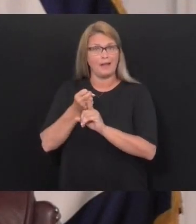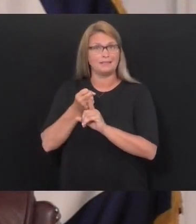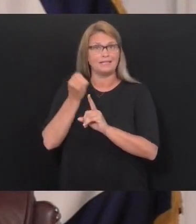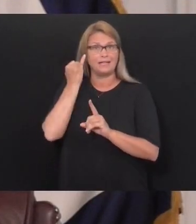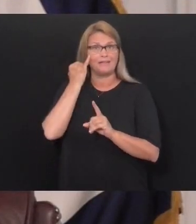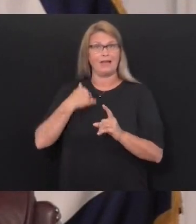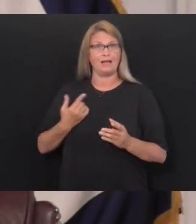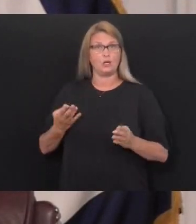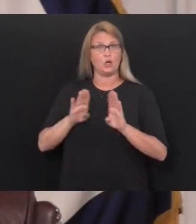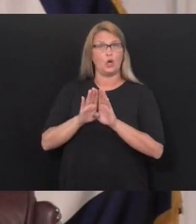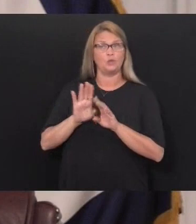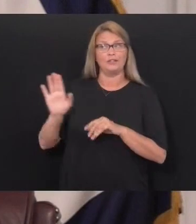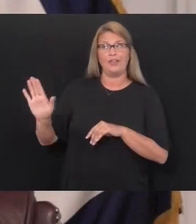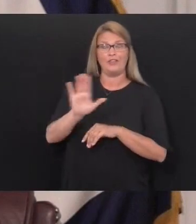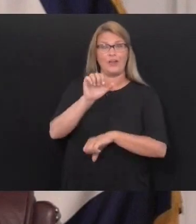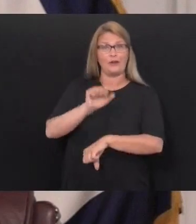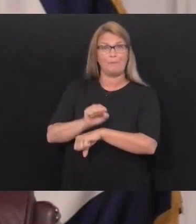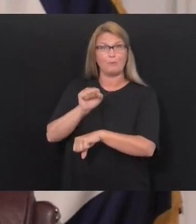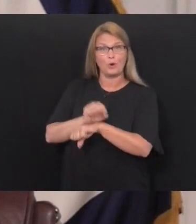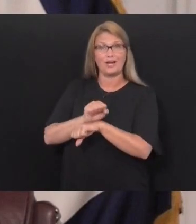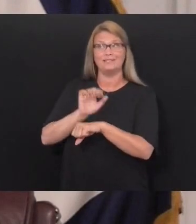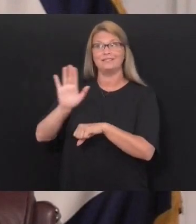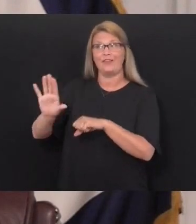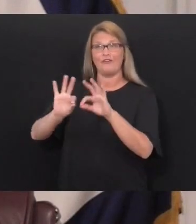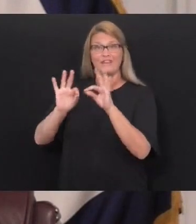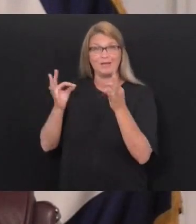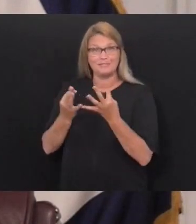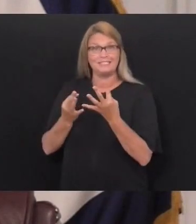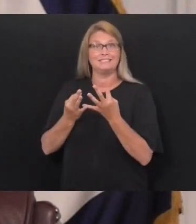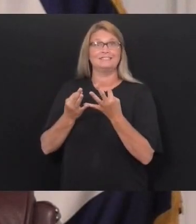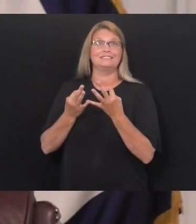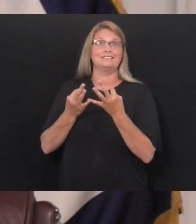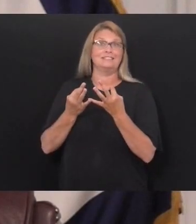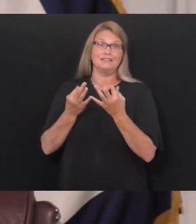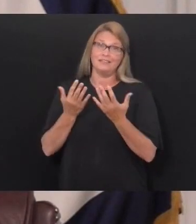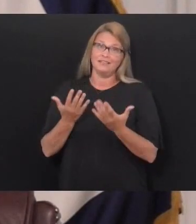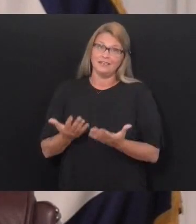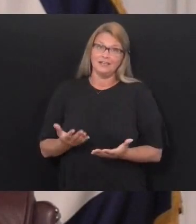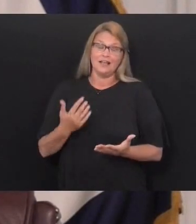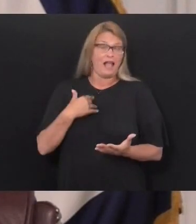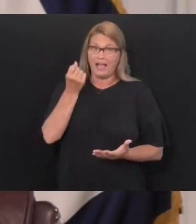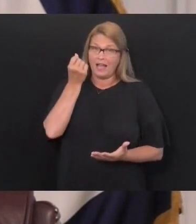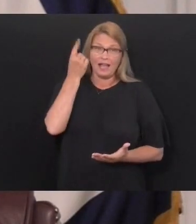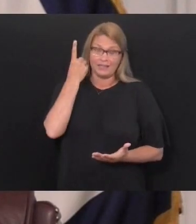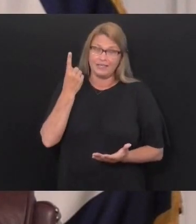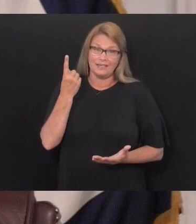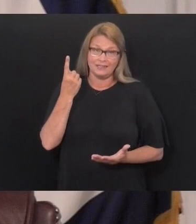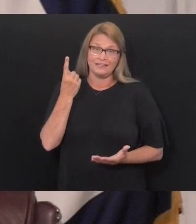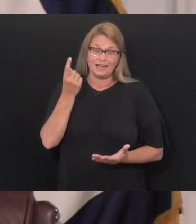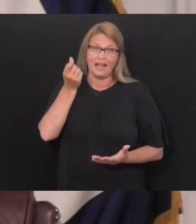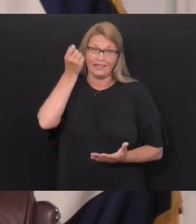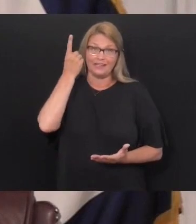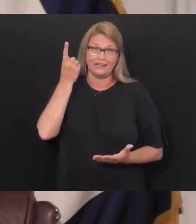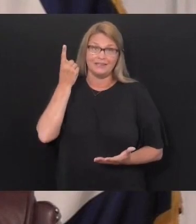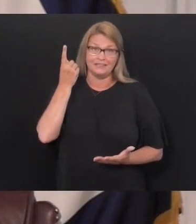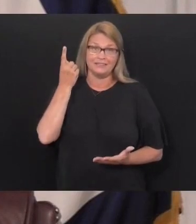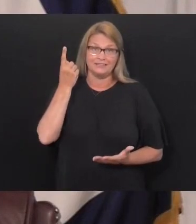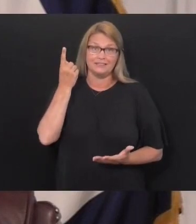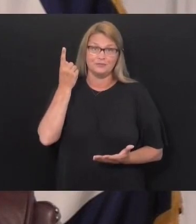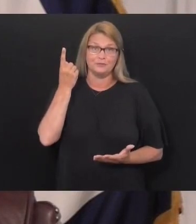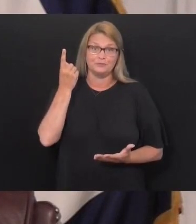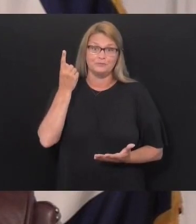the emergency that we're under, and under the gun that people are genuinely dying, we do not have